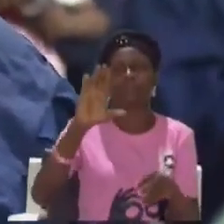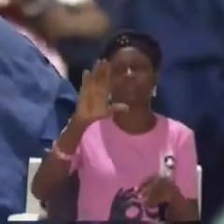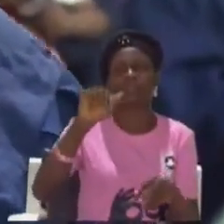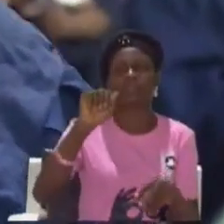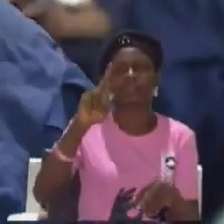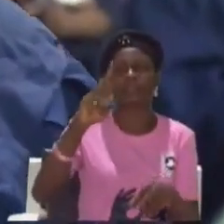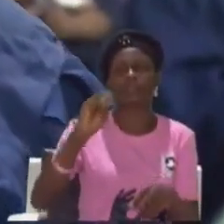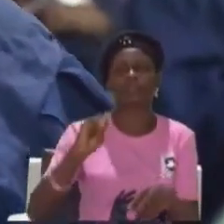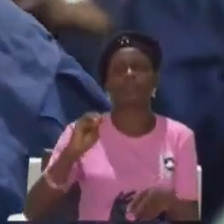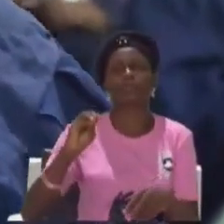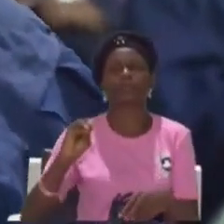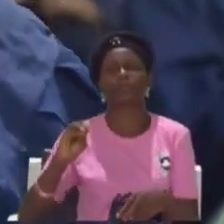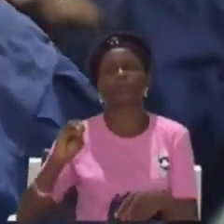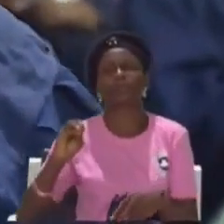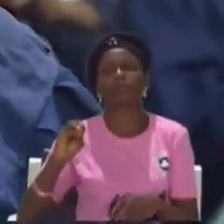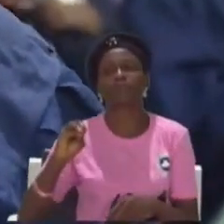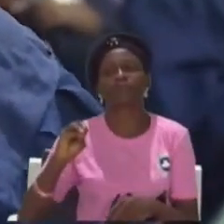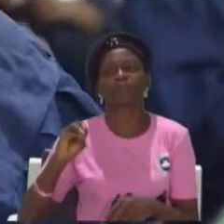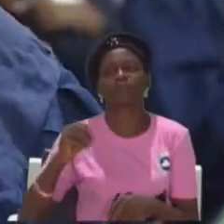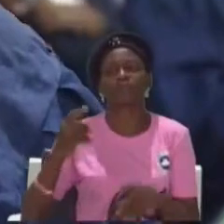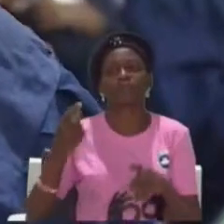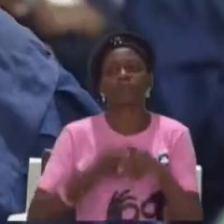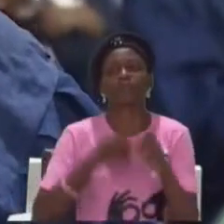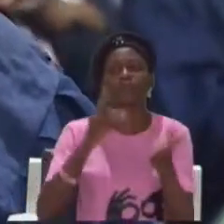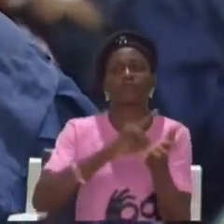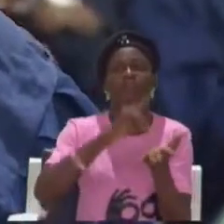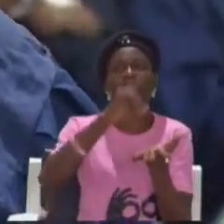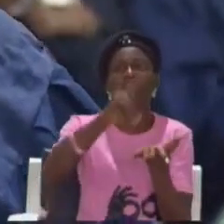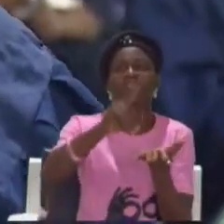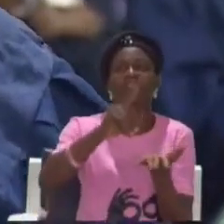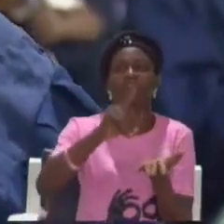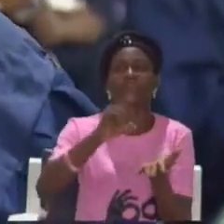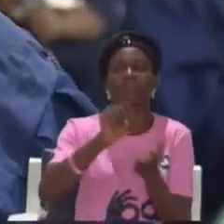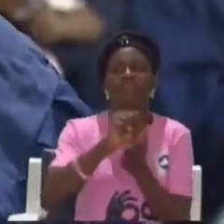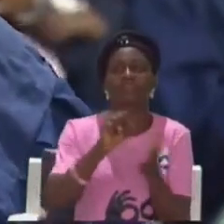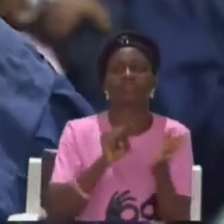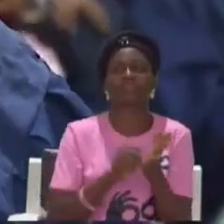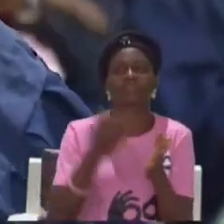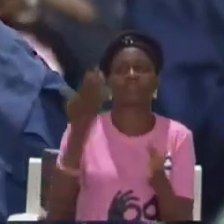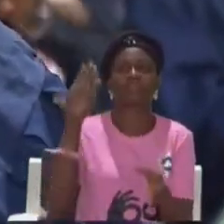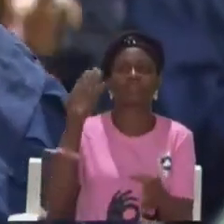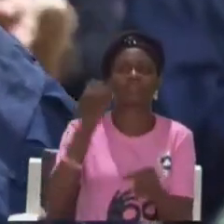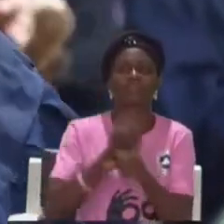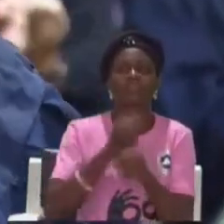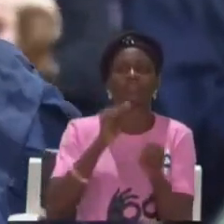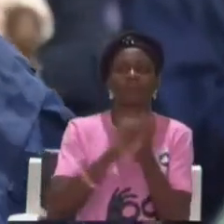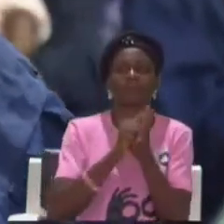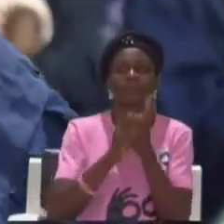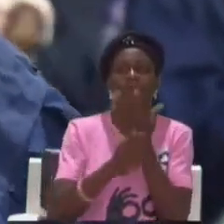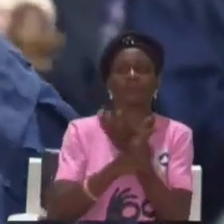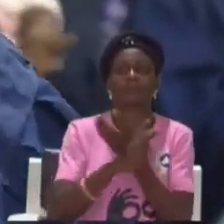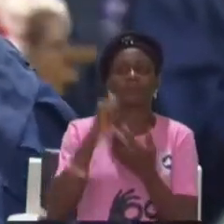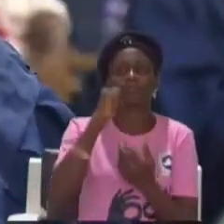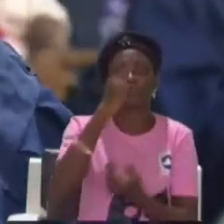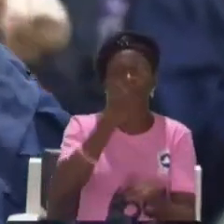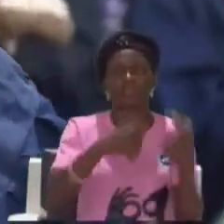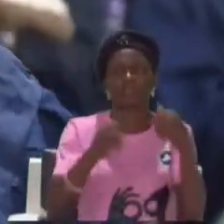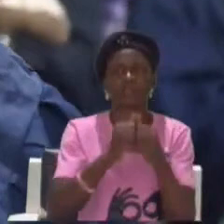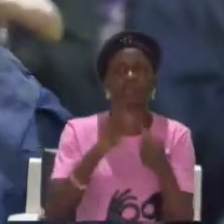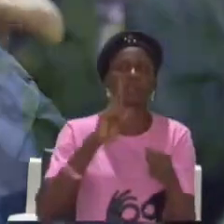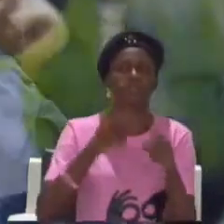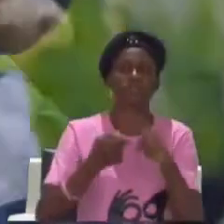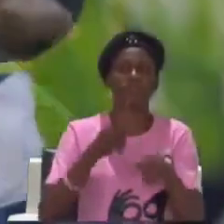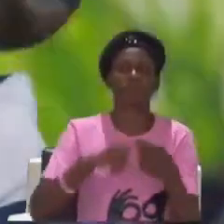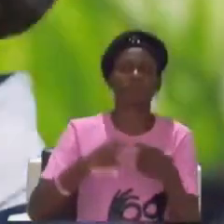Hejo. I'm from Delta. Last year, August, I came with my friend. My